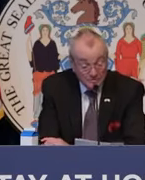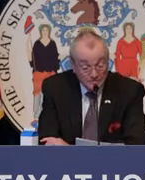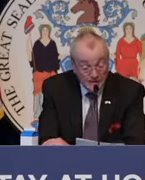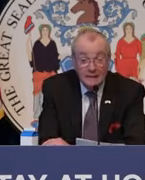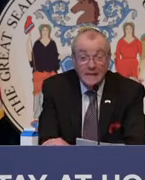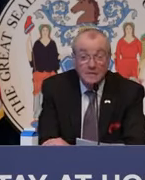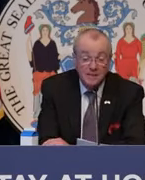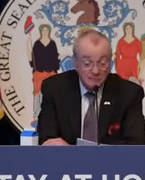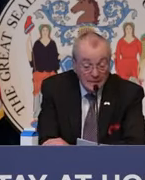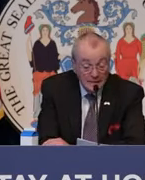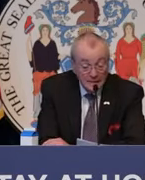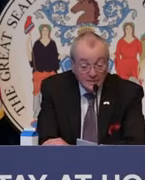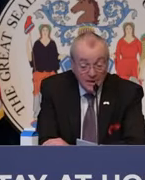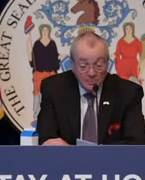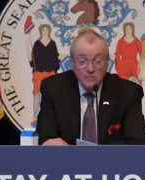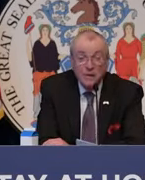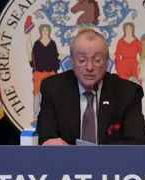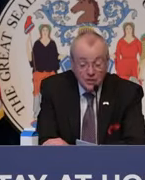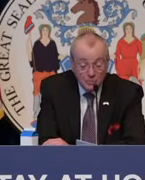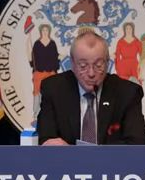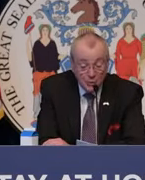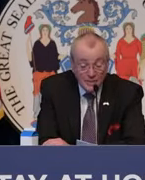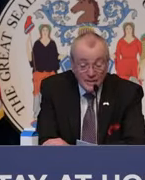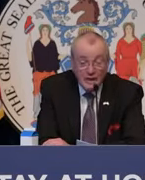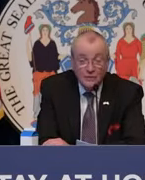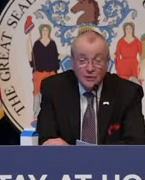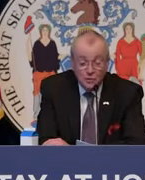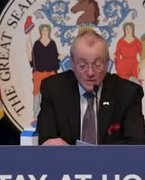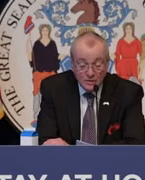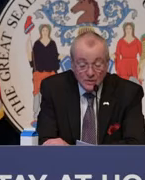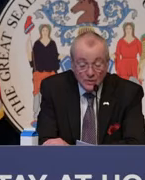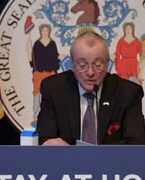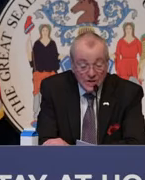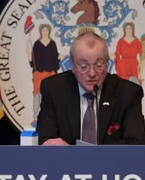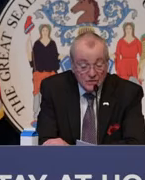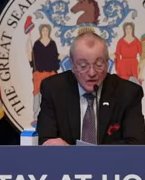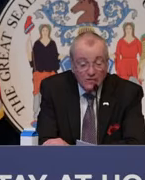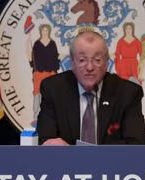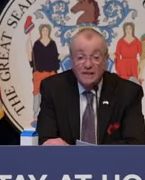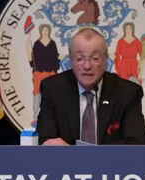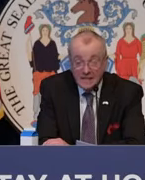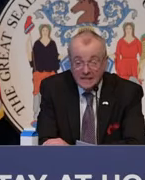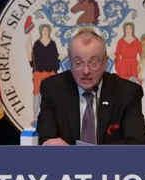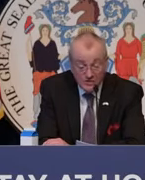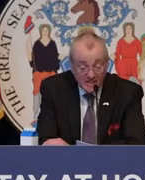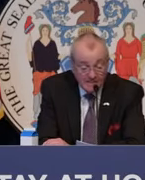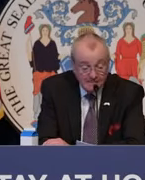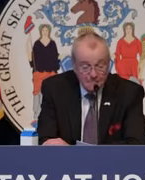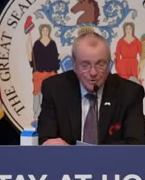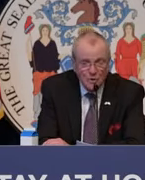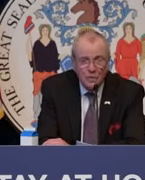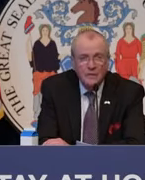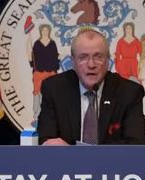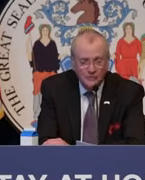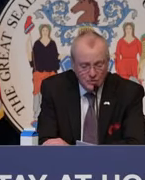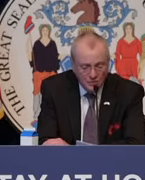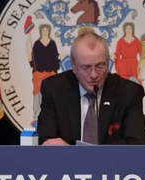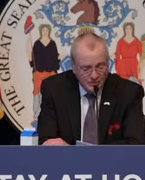moment, and it has been. The number of patients reported in either critical or intensive care fell again yesterday